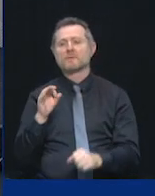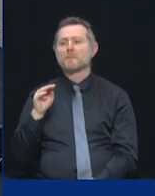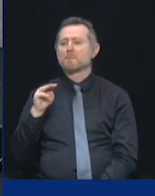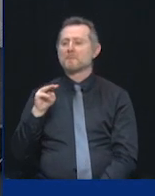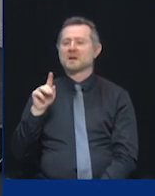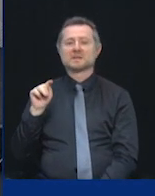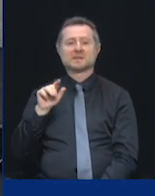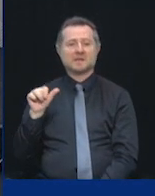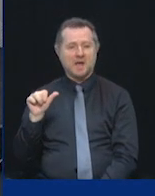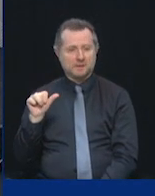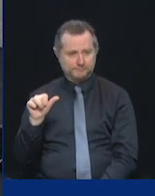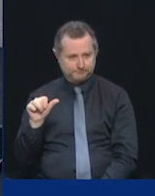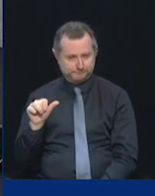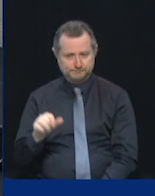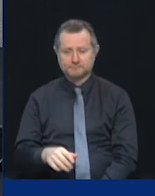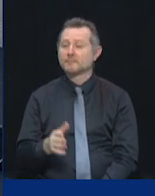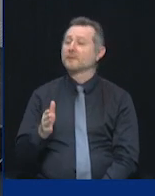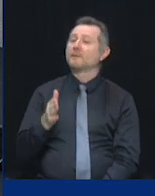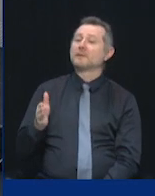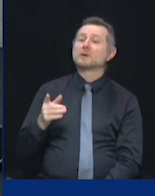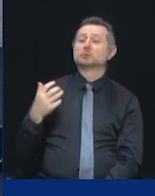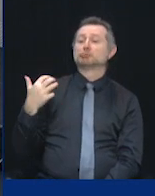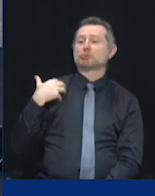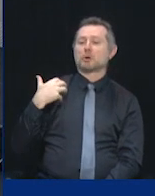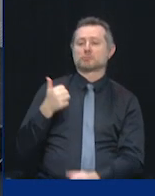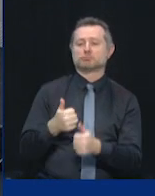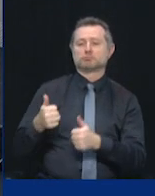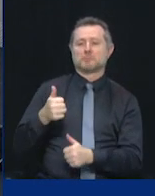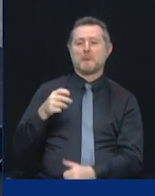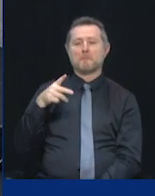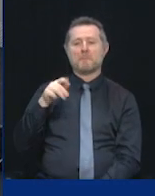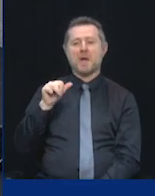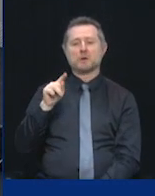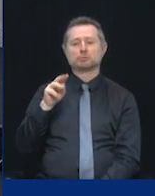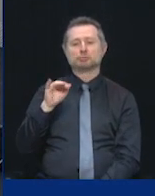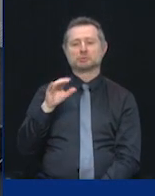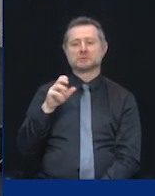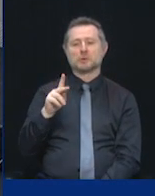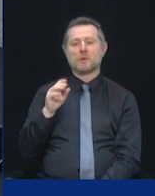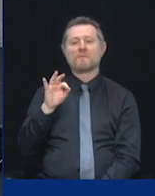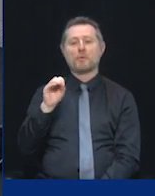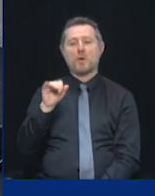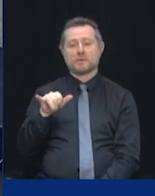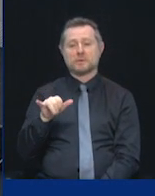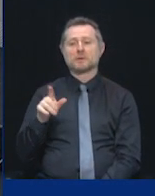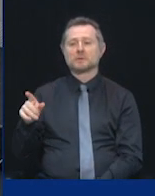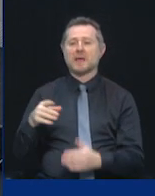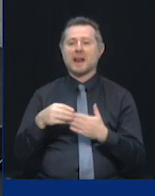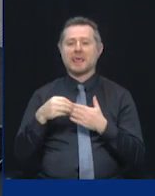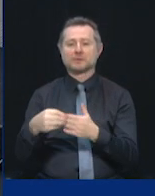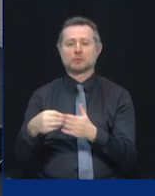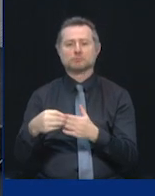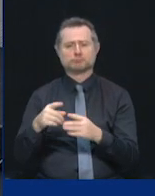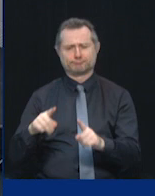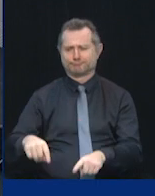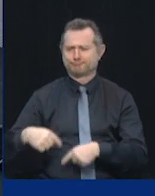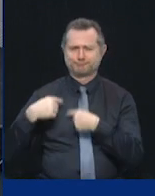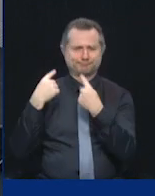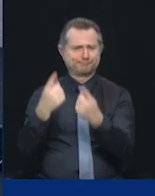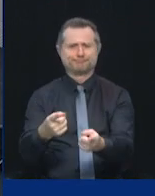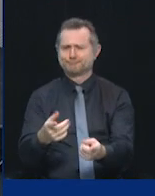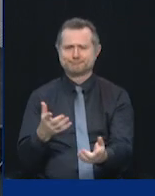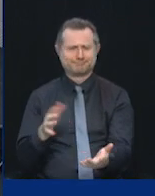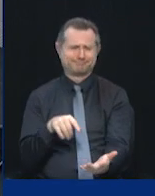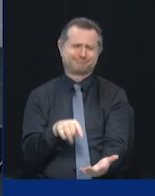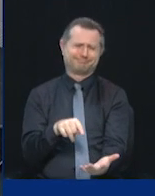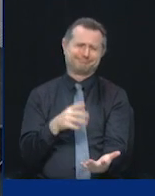job. Chairman Patrick Foy, who has been shepherding us through this unprecedented